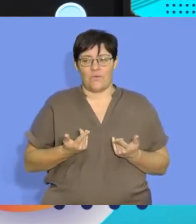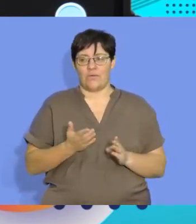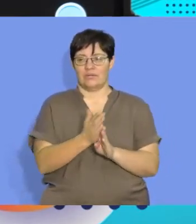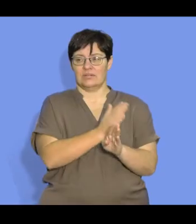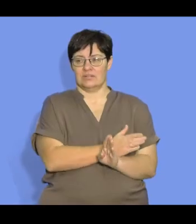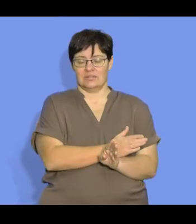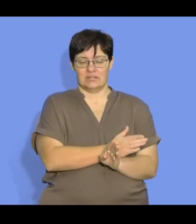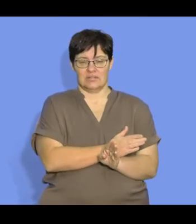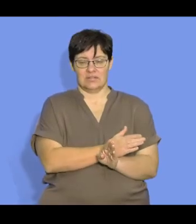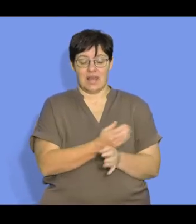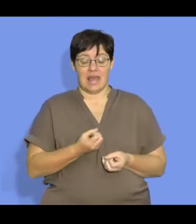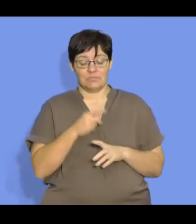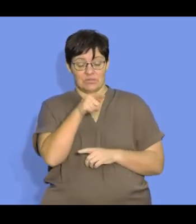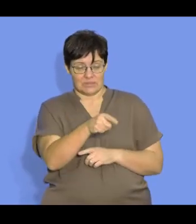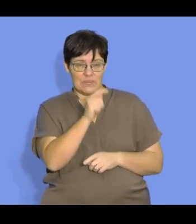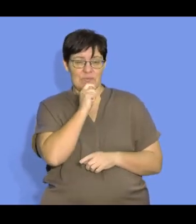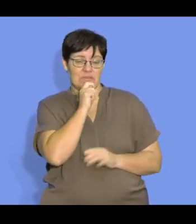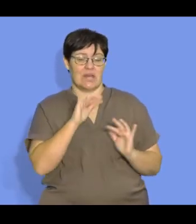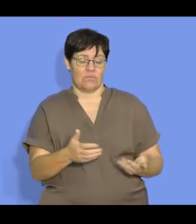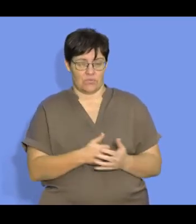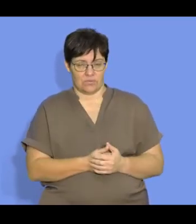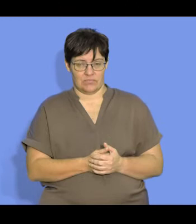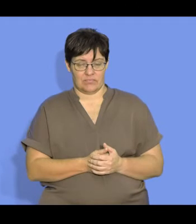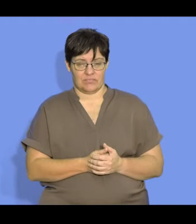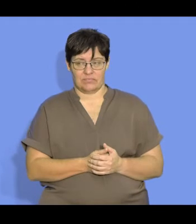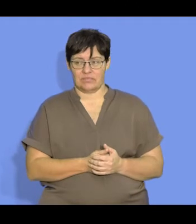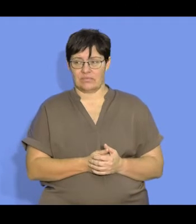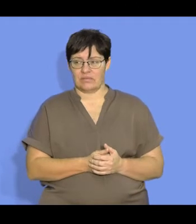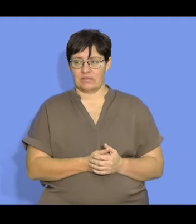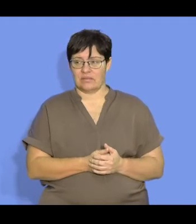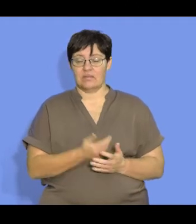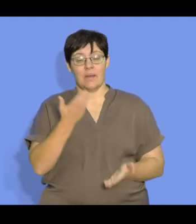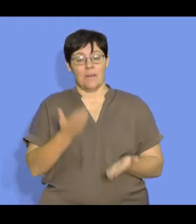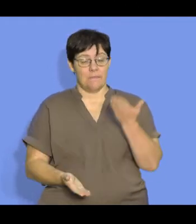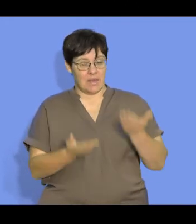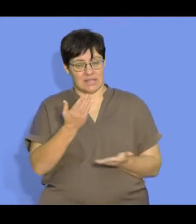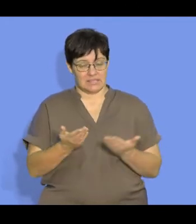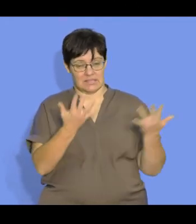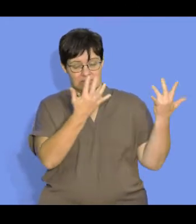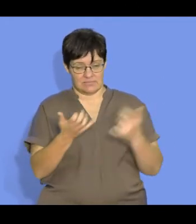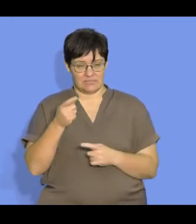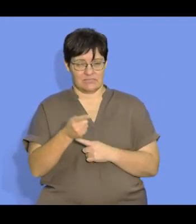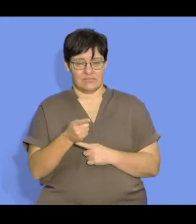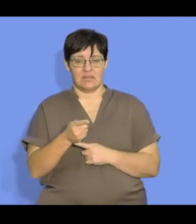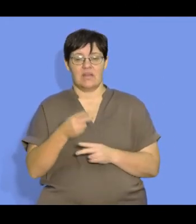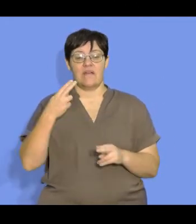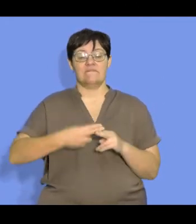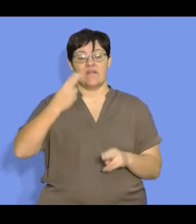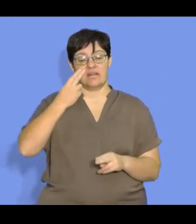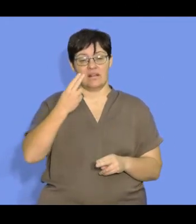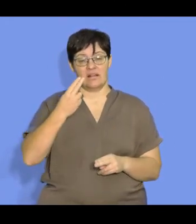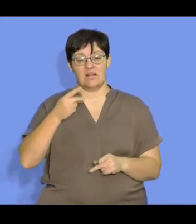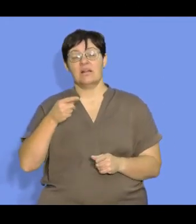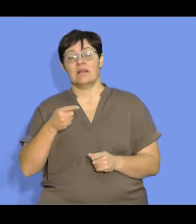front of my expression is used, and how my mass is actually, the final